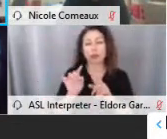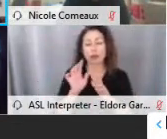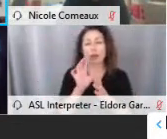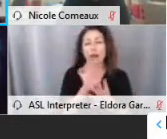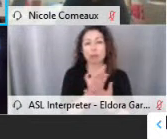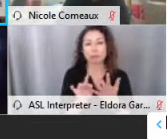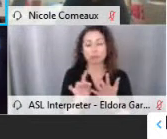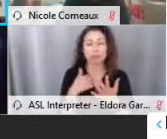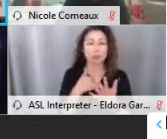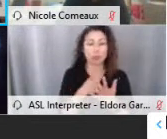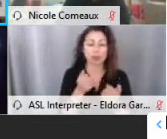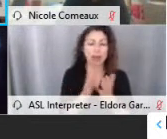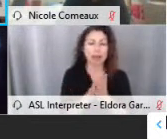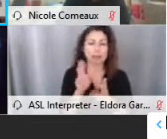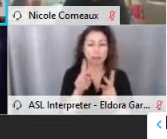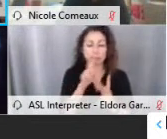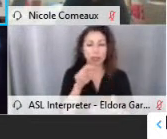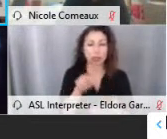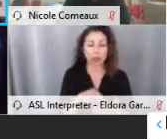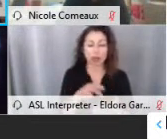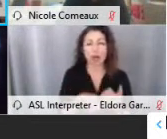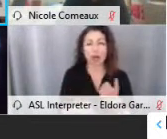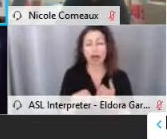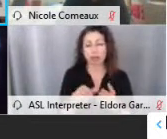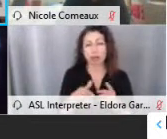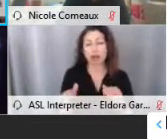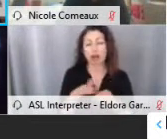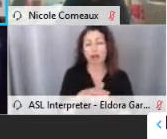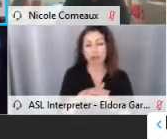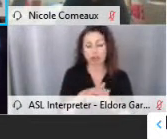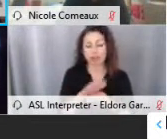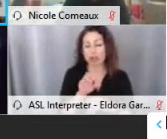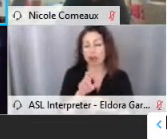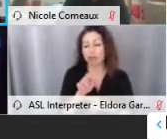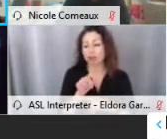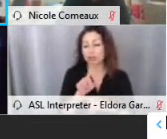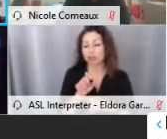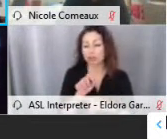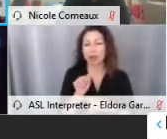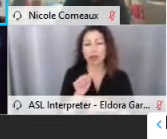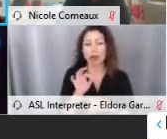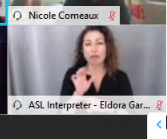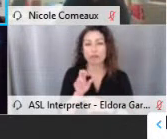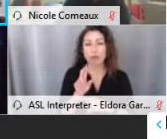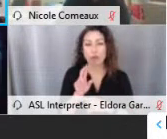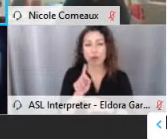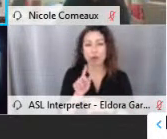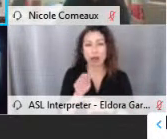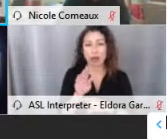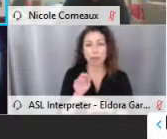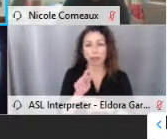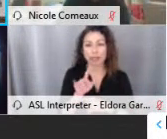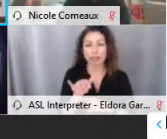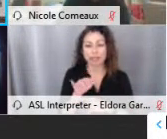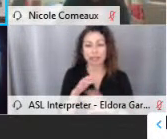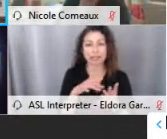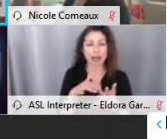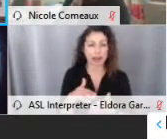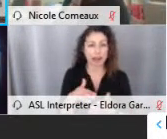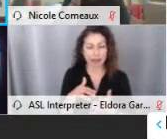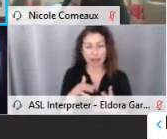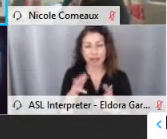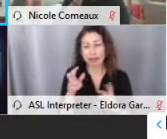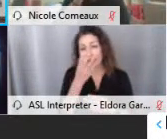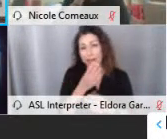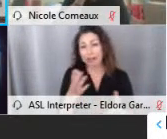look at under the coverage affordability study. and Mr. Chair,